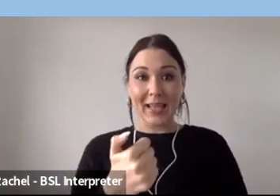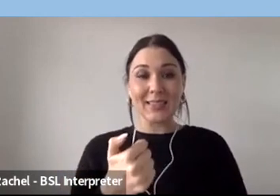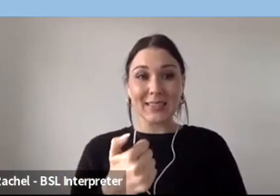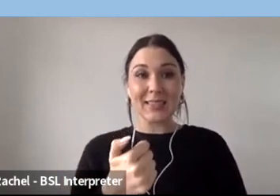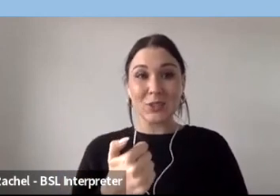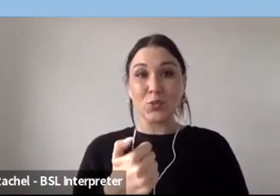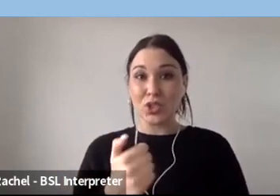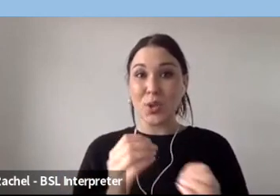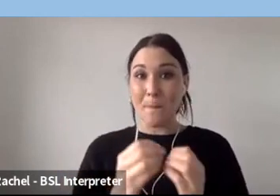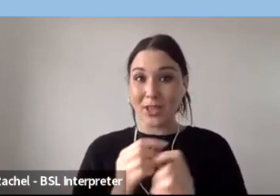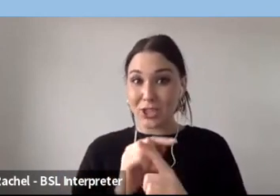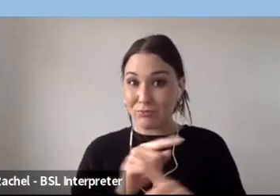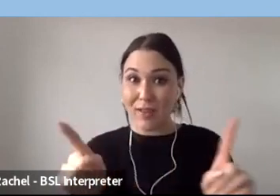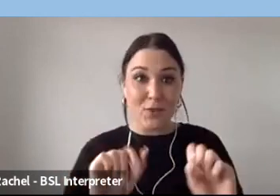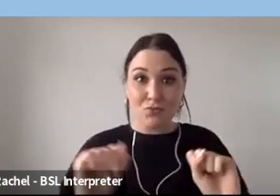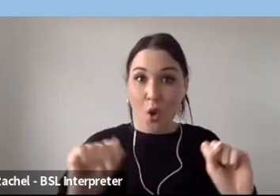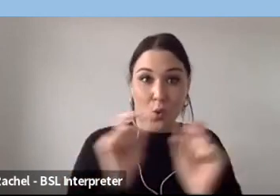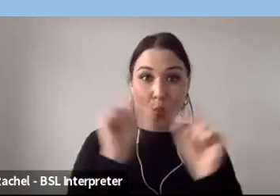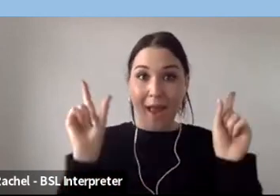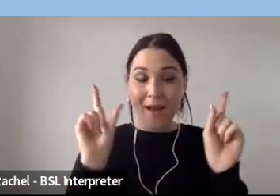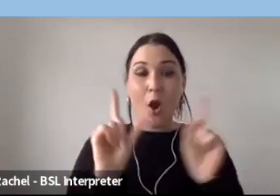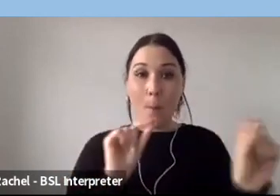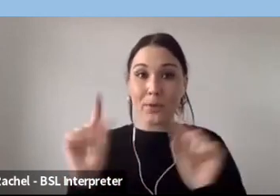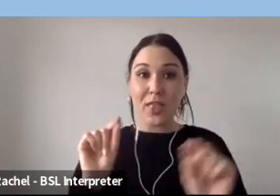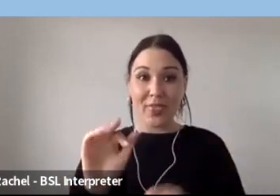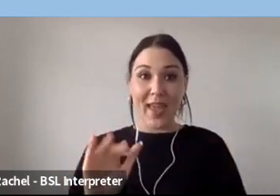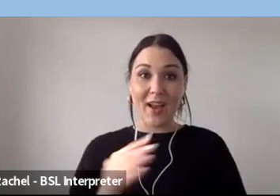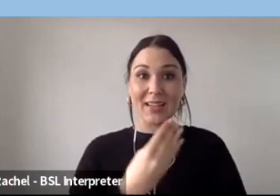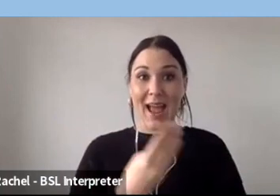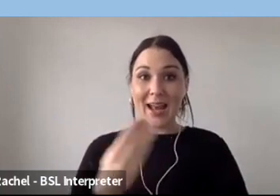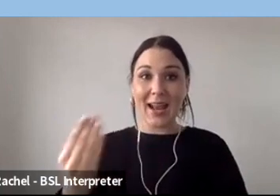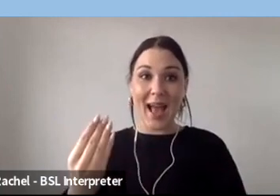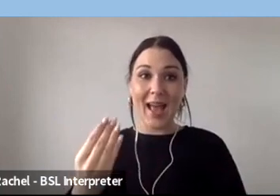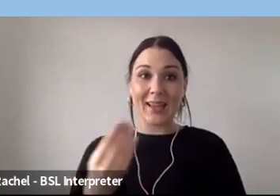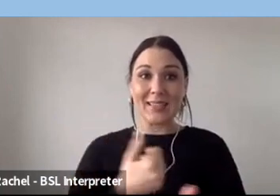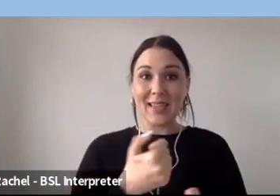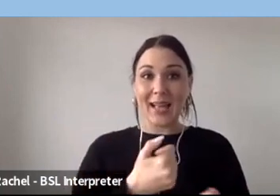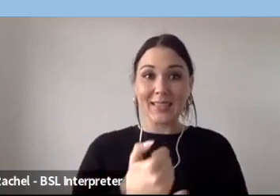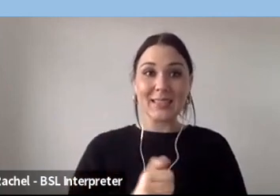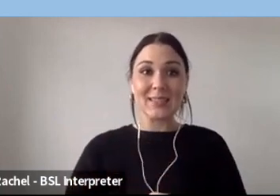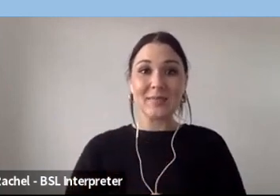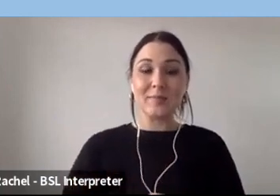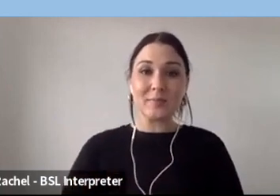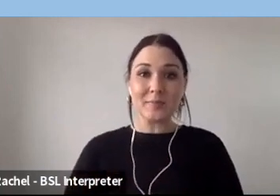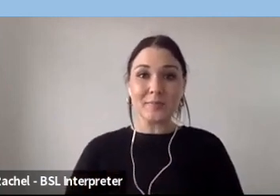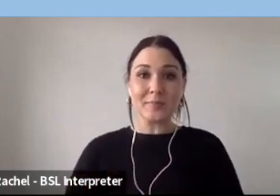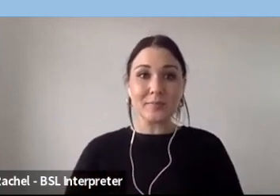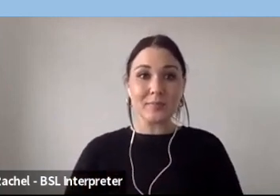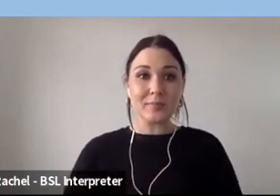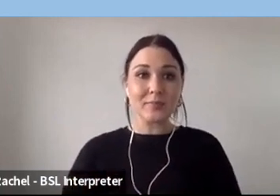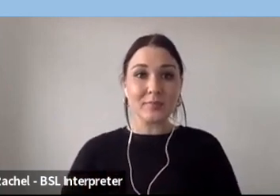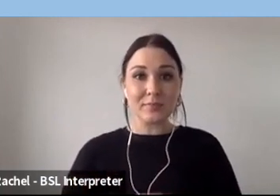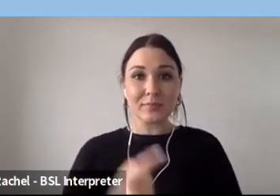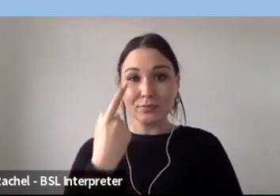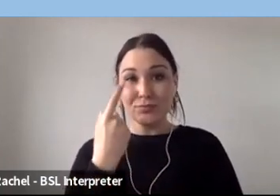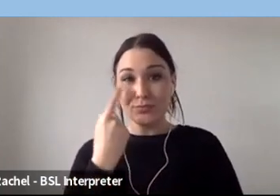case people aren't aware that option is there. I think we're just looking at the time, we're just very